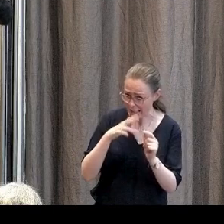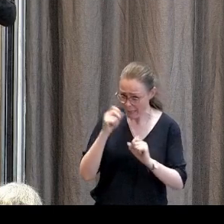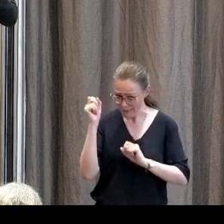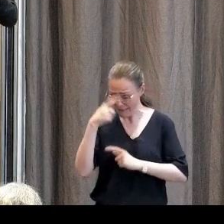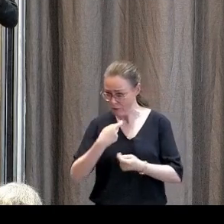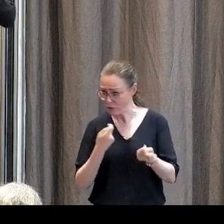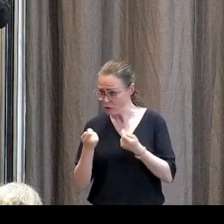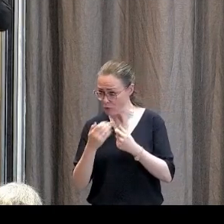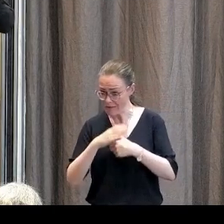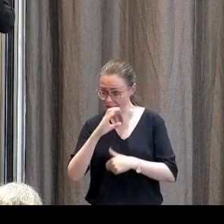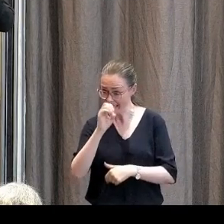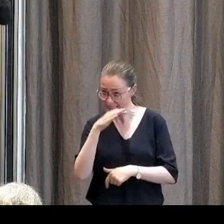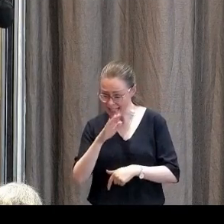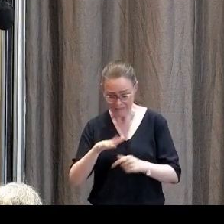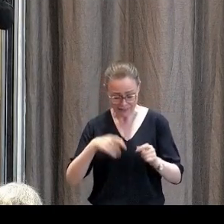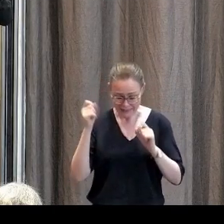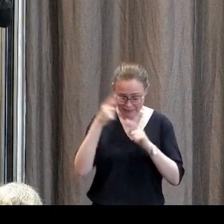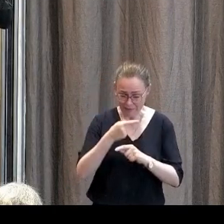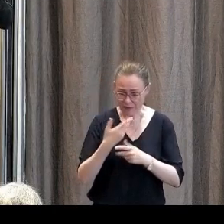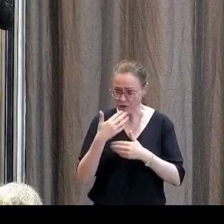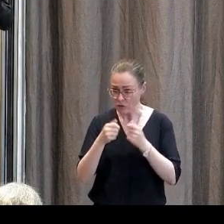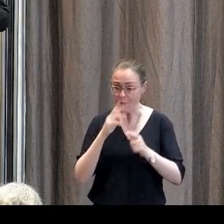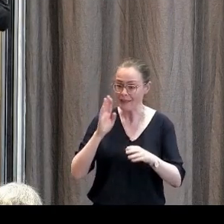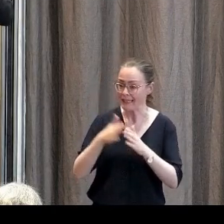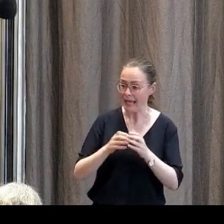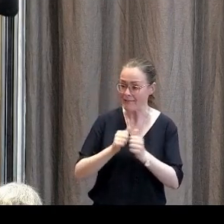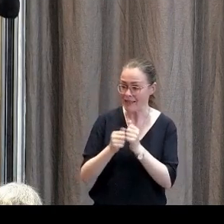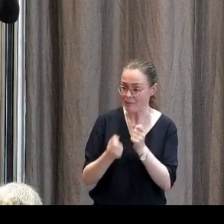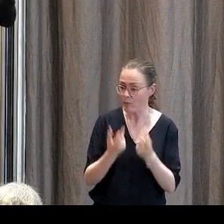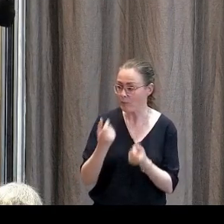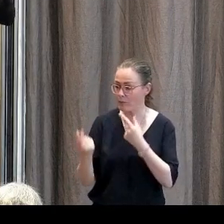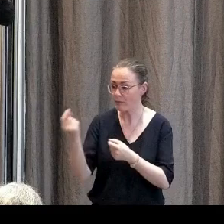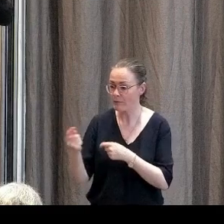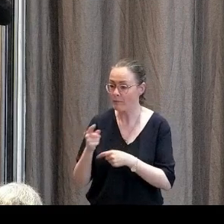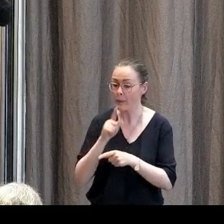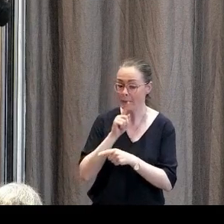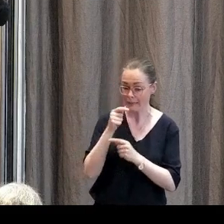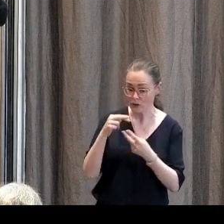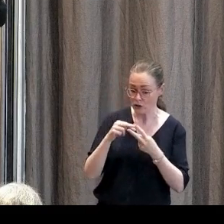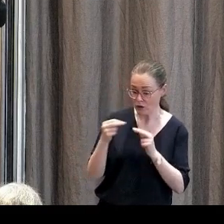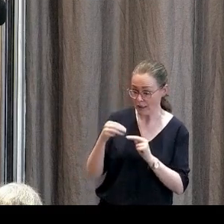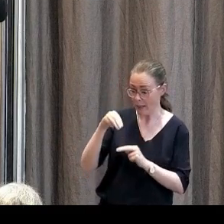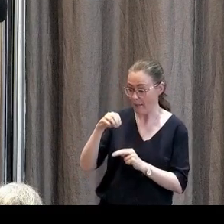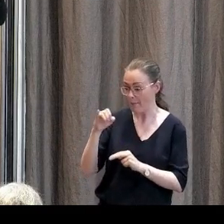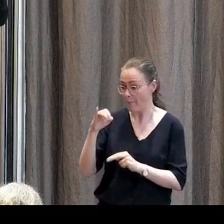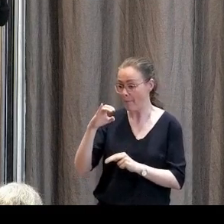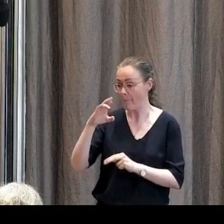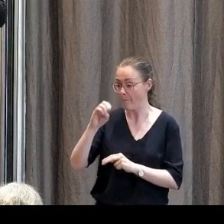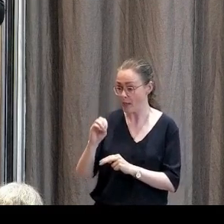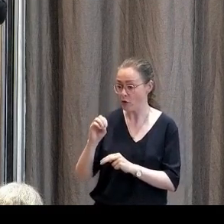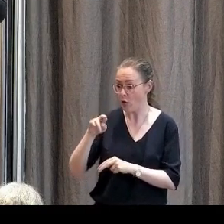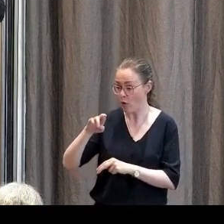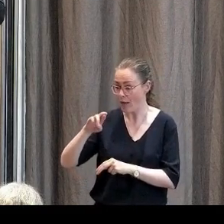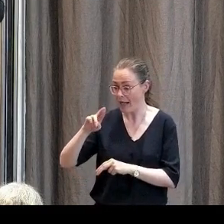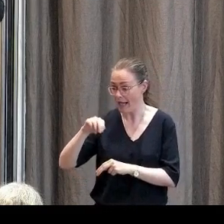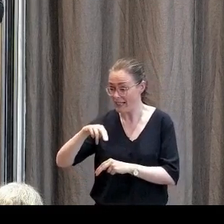to control for cells. It kind of happens in bursts and starts. And this other type of gene, this microRNA, evolved a very long time